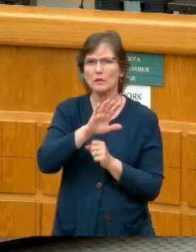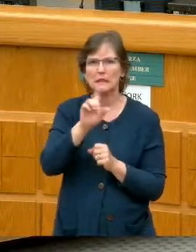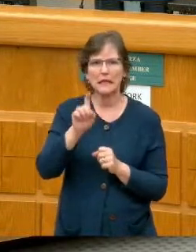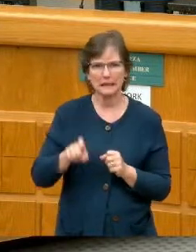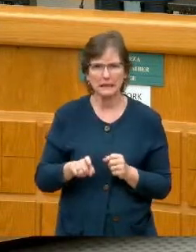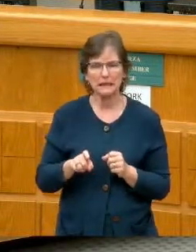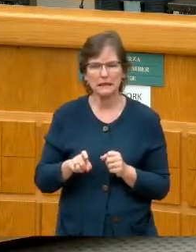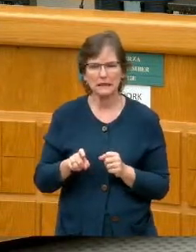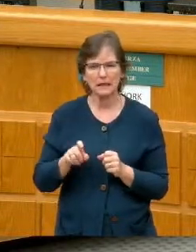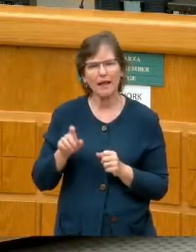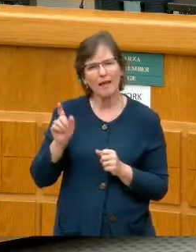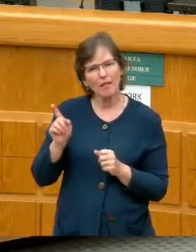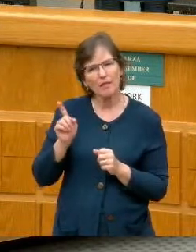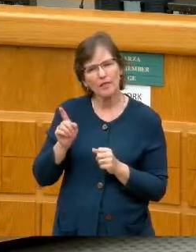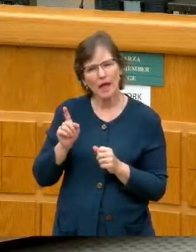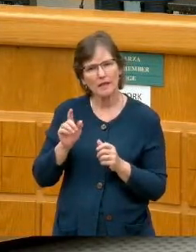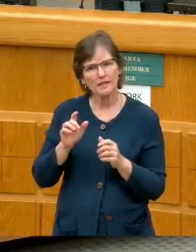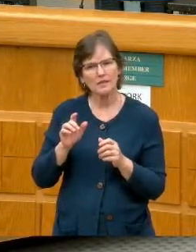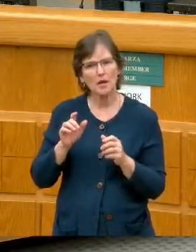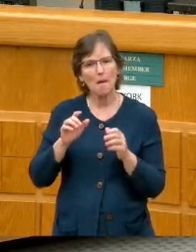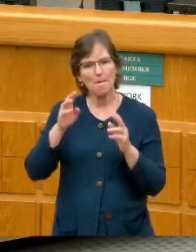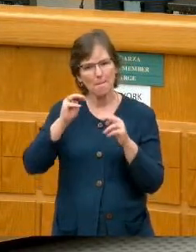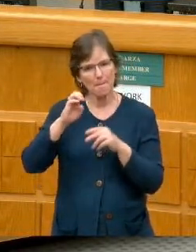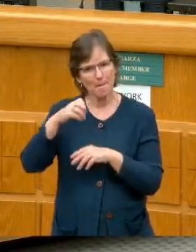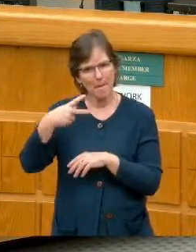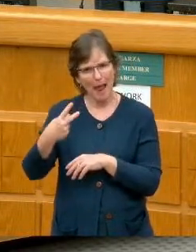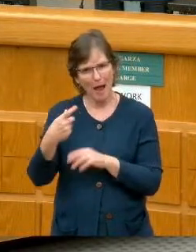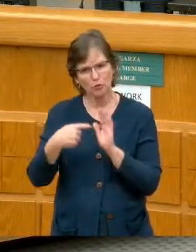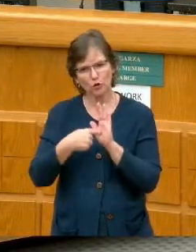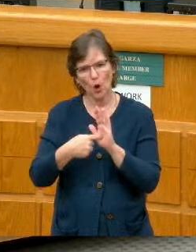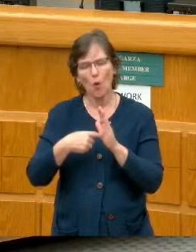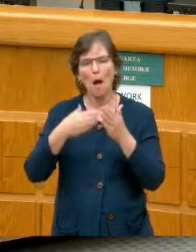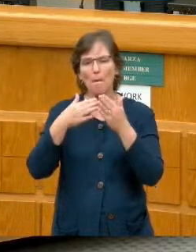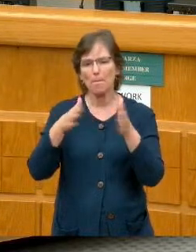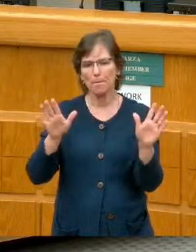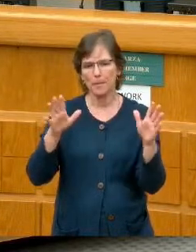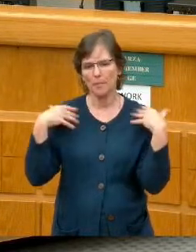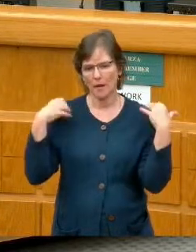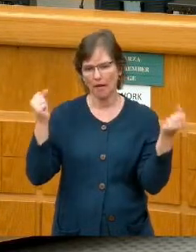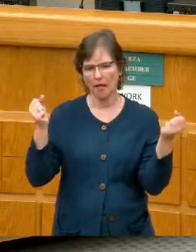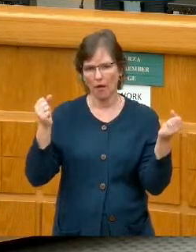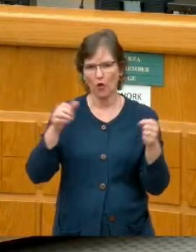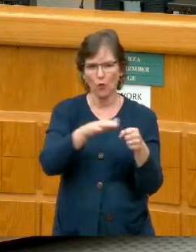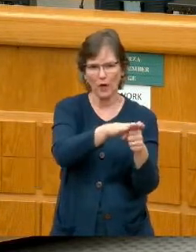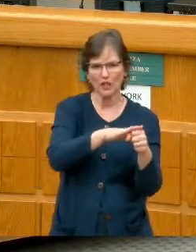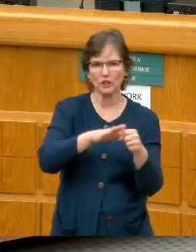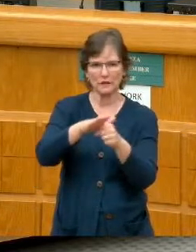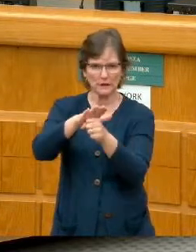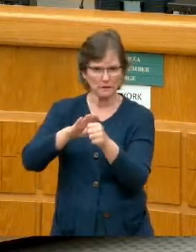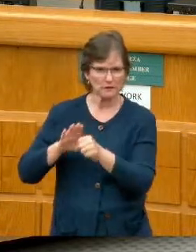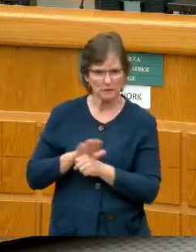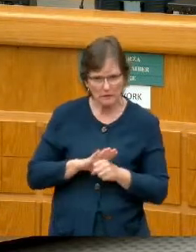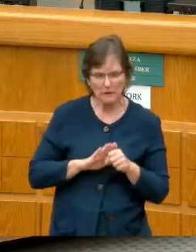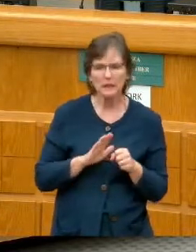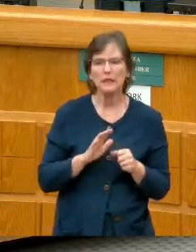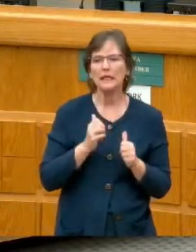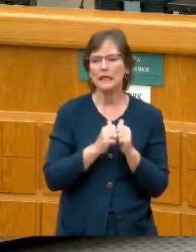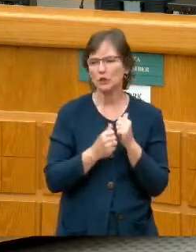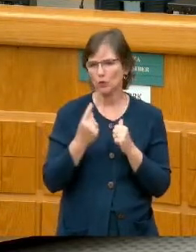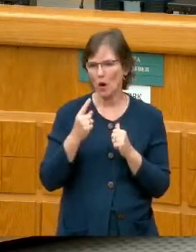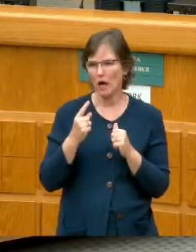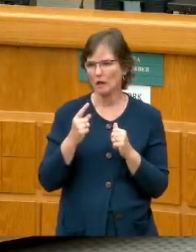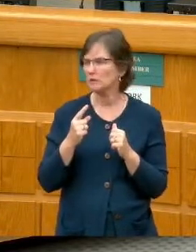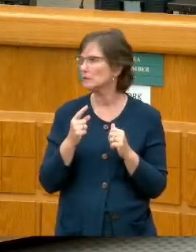these are public health regions, and so there are these different areas around Texas. Each one is a public health region. When you look